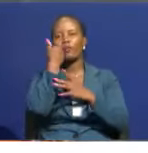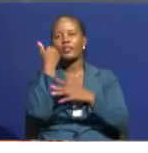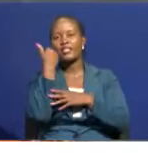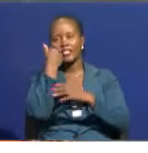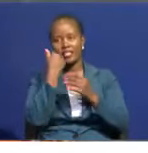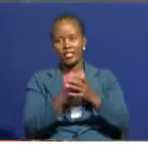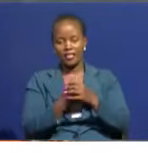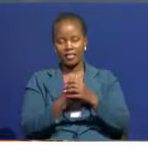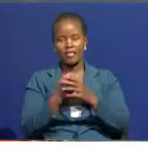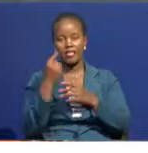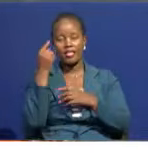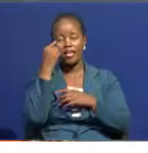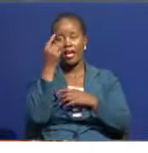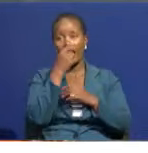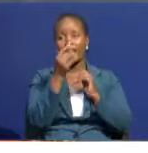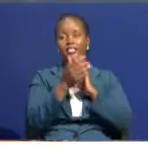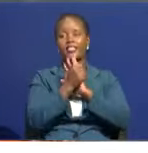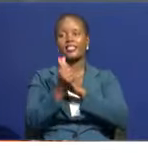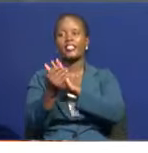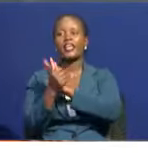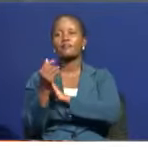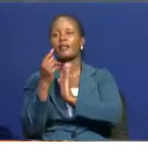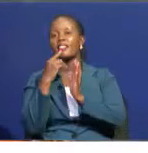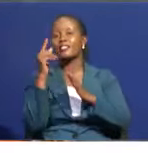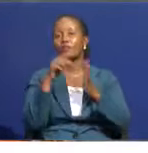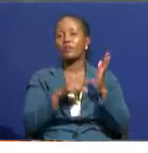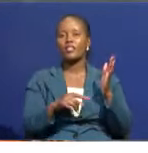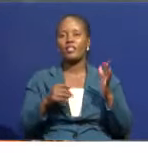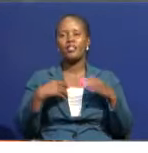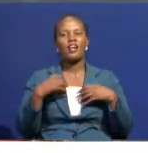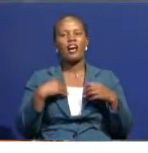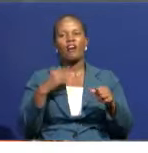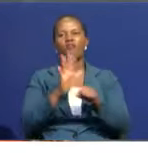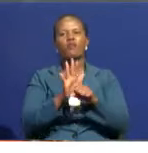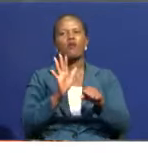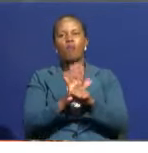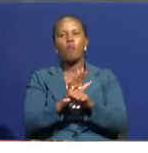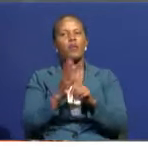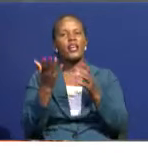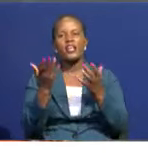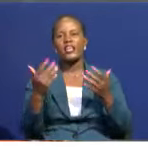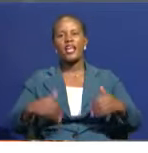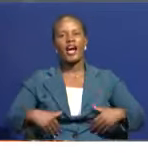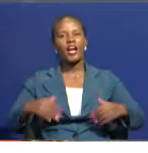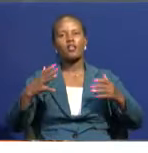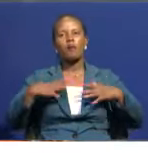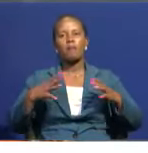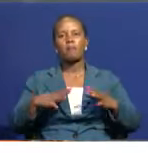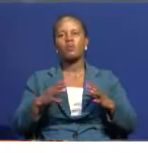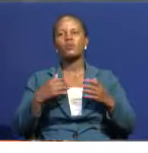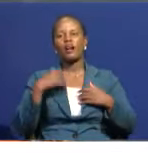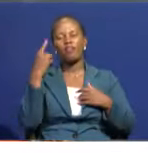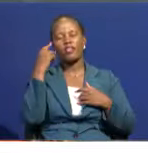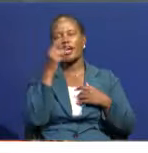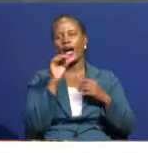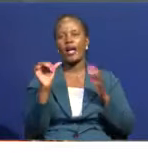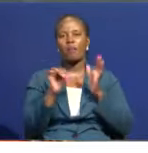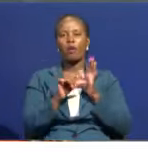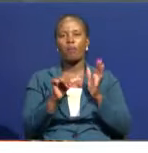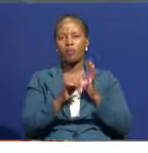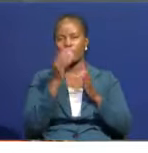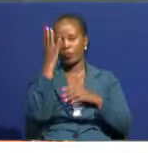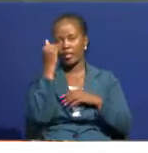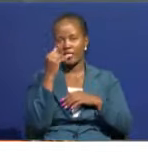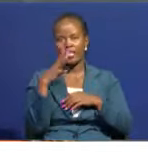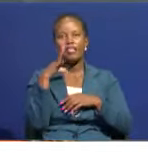Dr. Deepak Batra says they are receiving high numbers of young patients with eyesight problems attributed to lack of foods